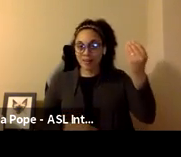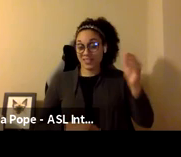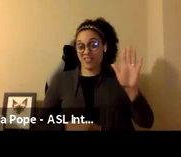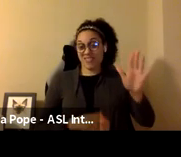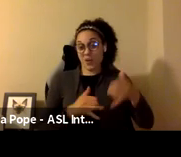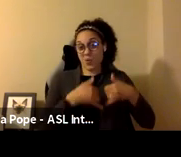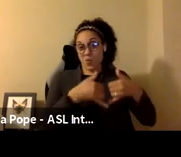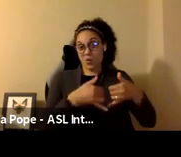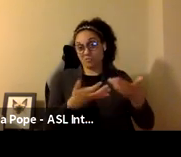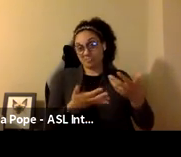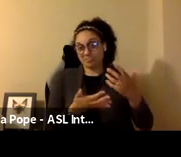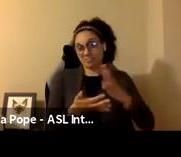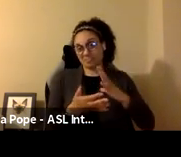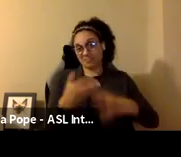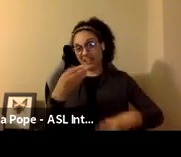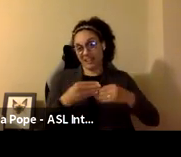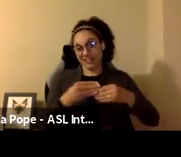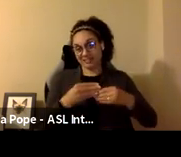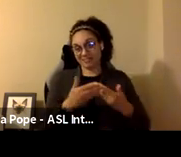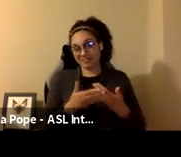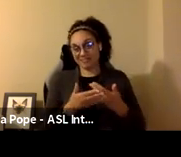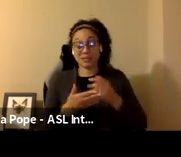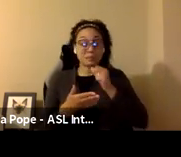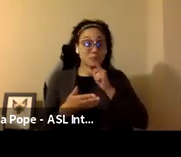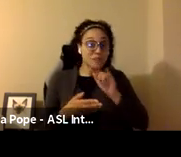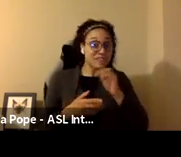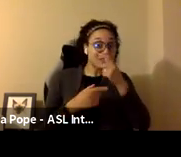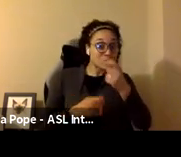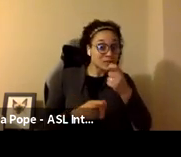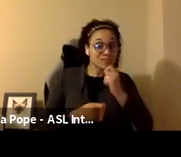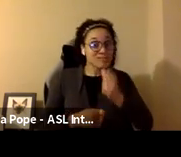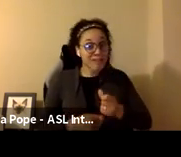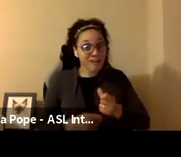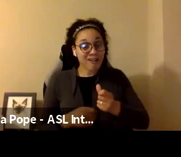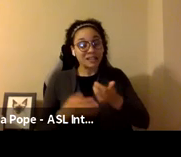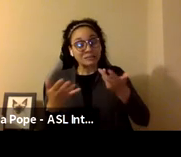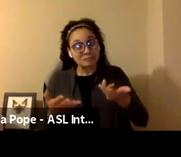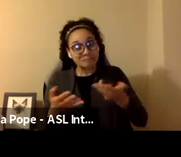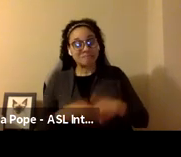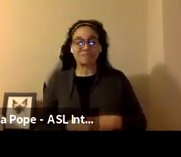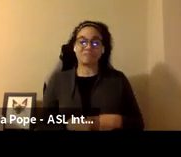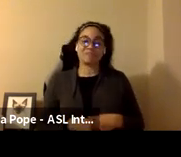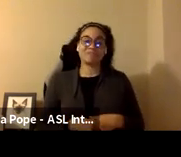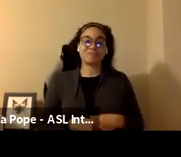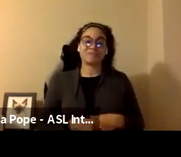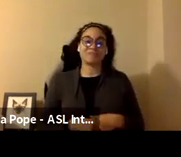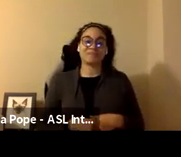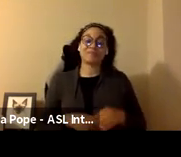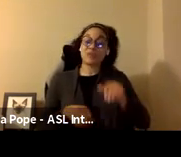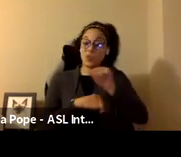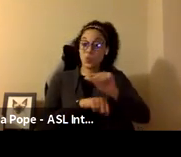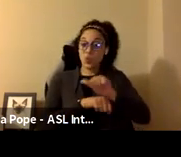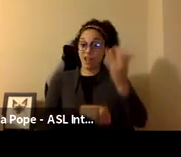so I put that on there. I don't know how adventurous you are, or if you even have enough outside to sleep on. Working outside